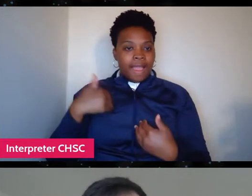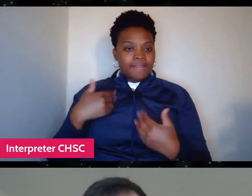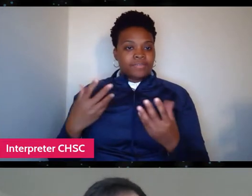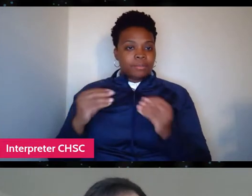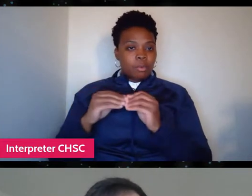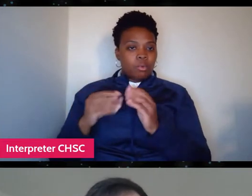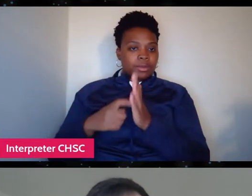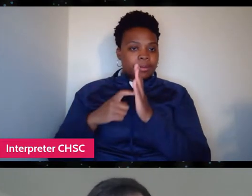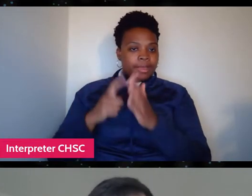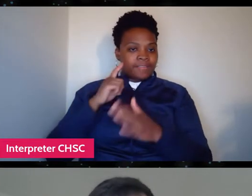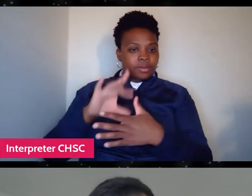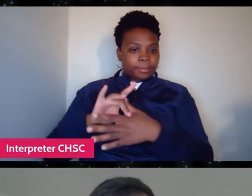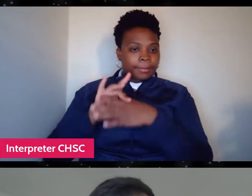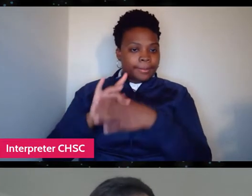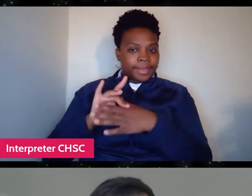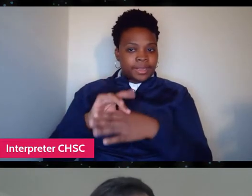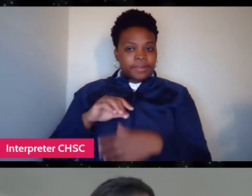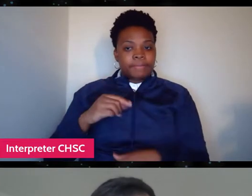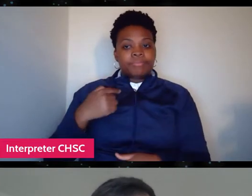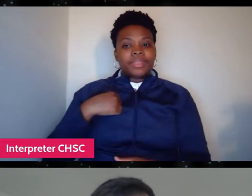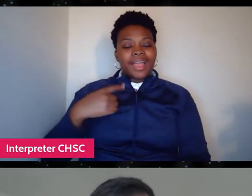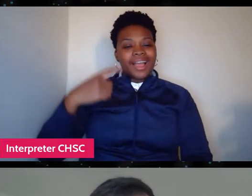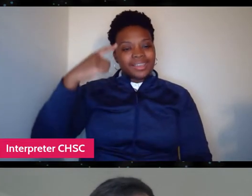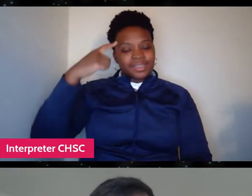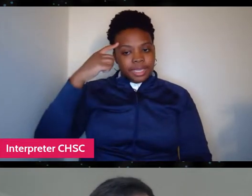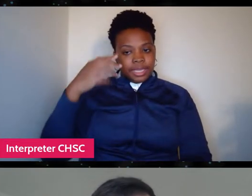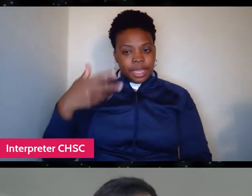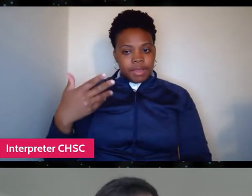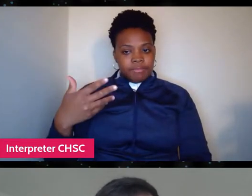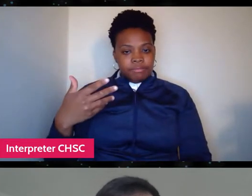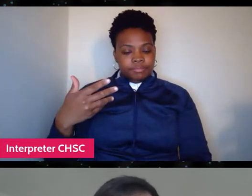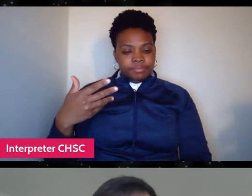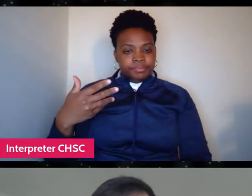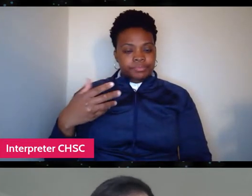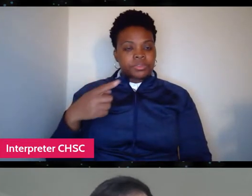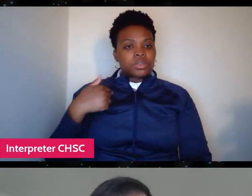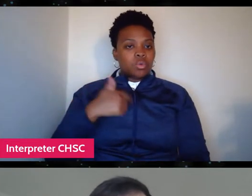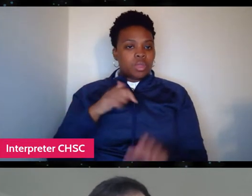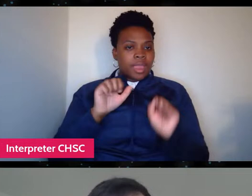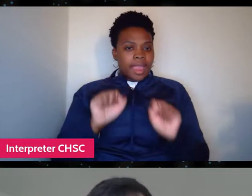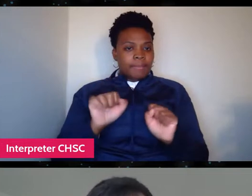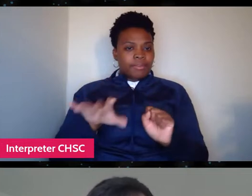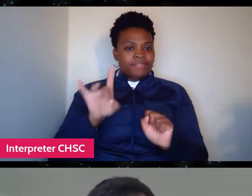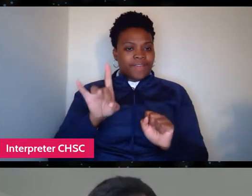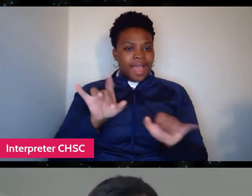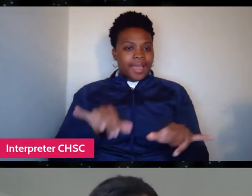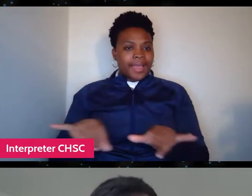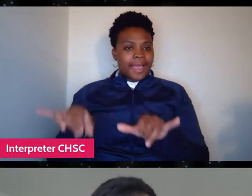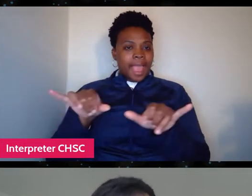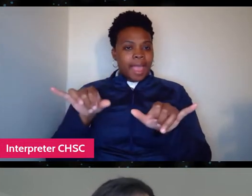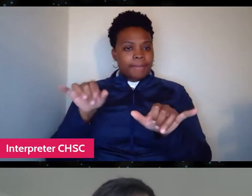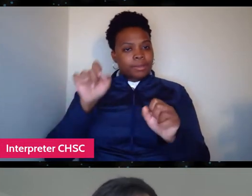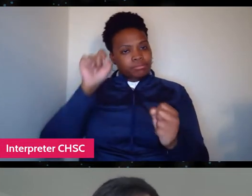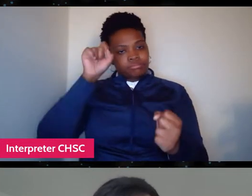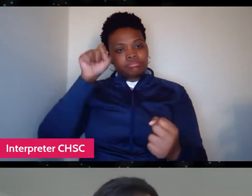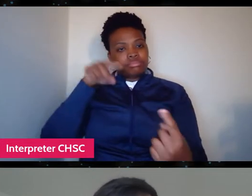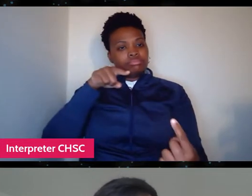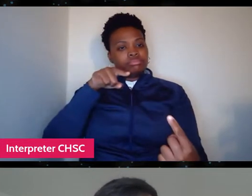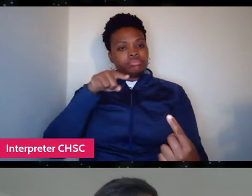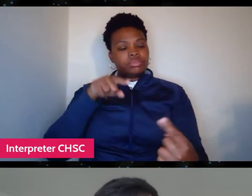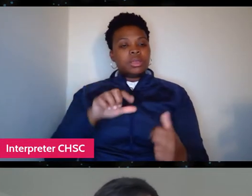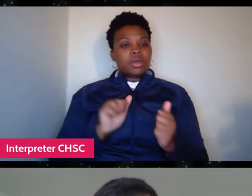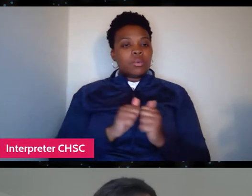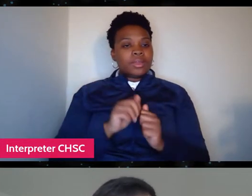meat. And I think, you know, we were able to find that common ground with the folks you